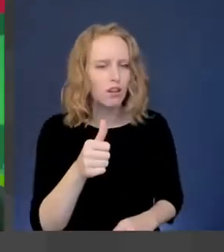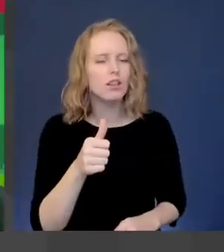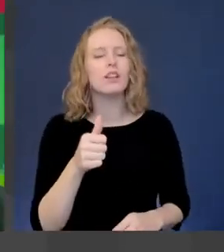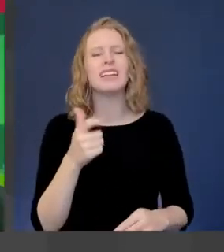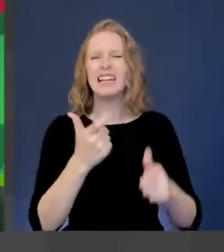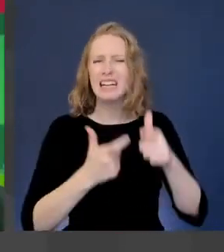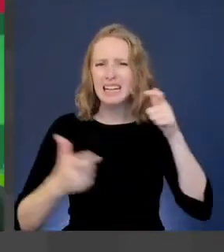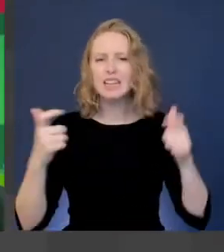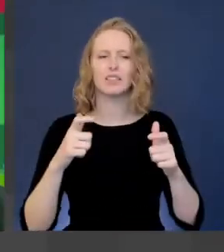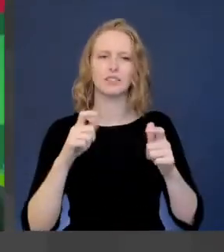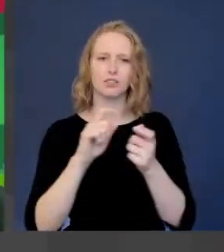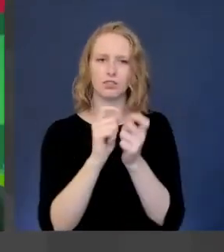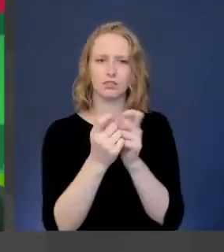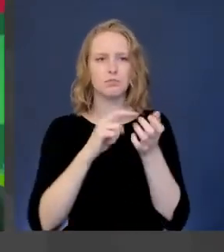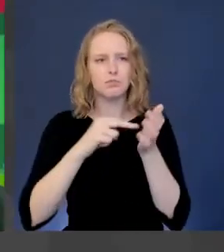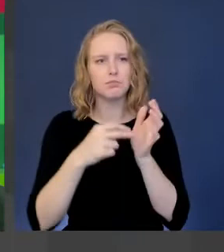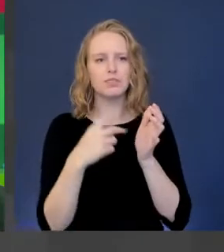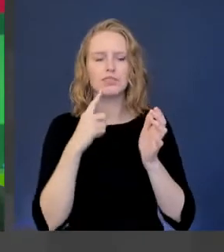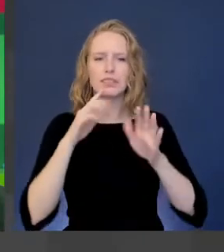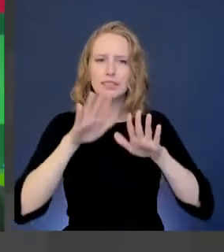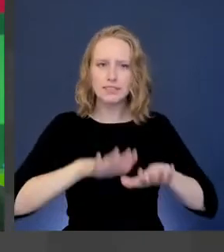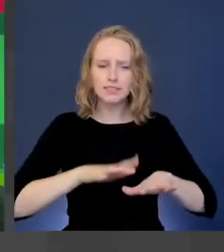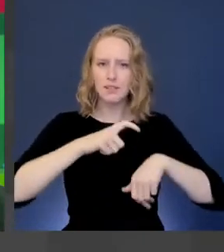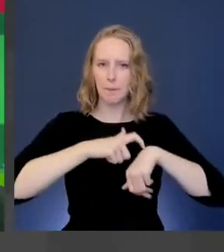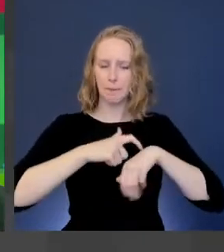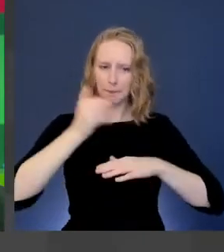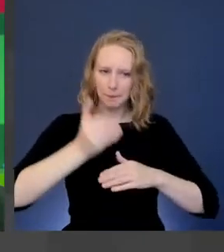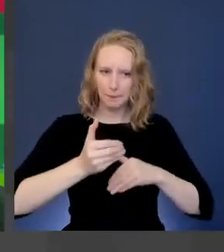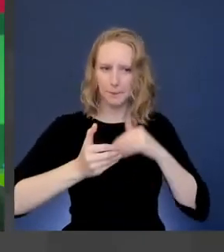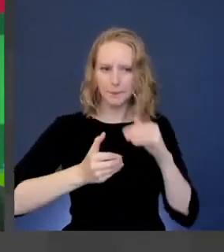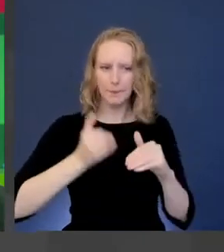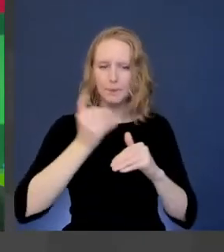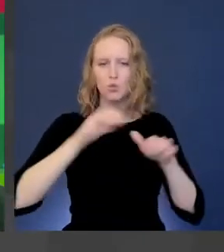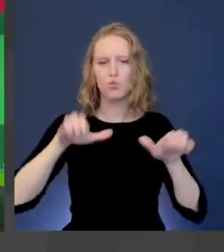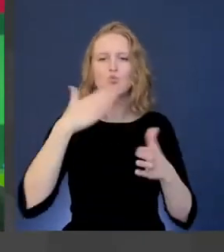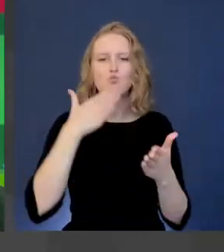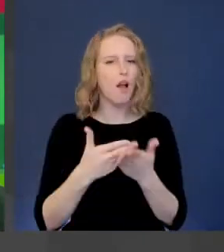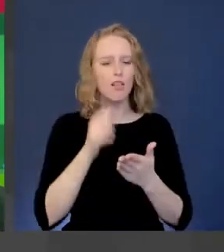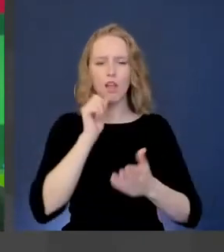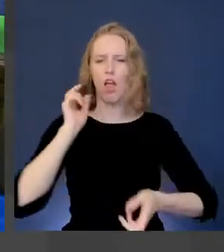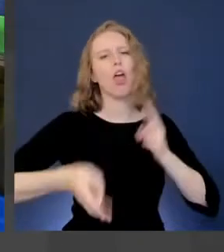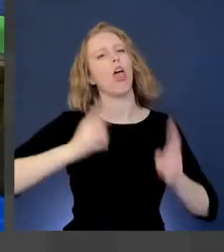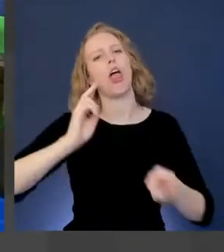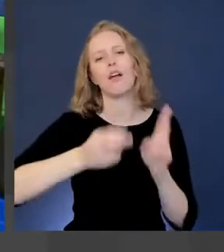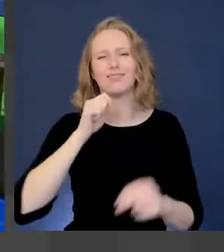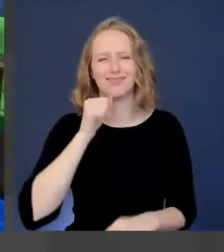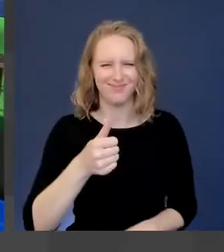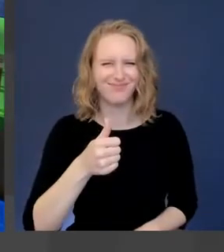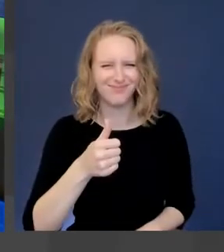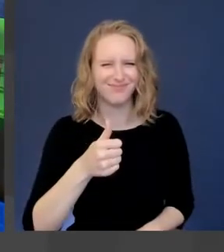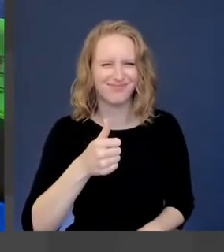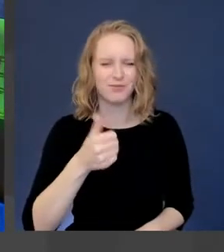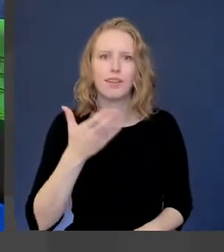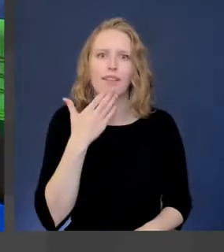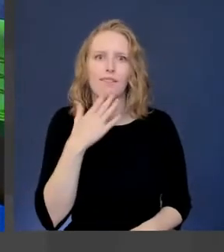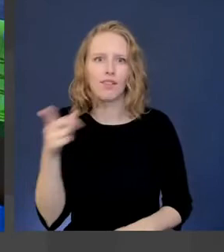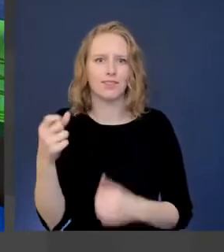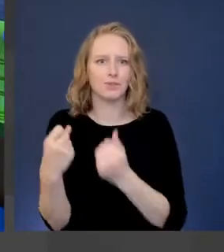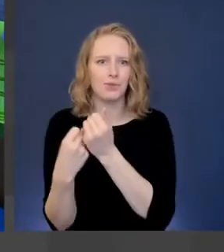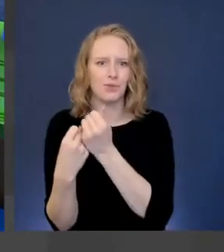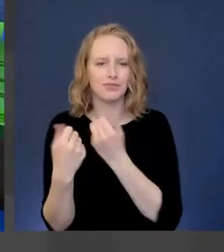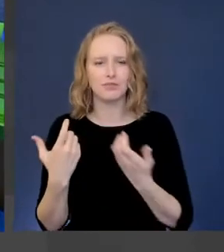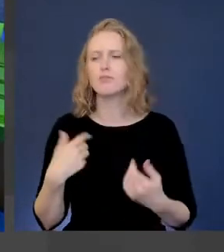and really do it well. So we're super thankful that we got such so strong support for it. That's awesome. And I mean, sometimes during the